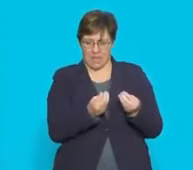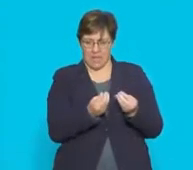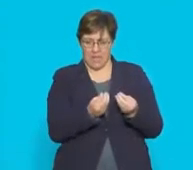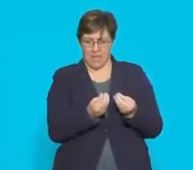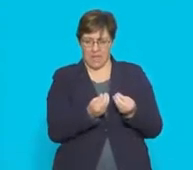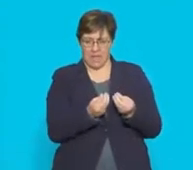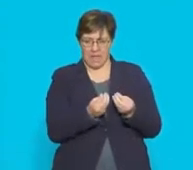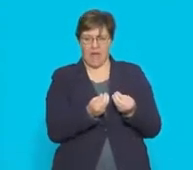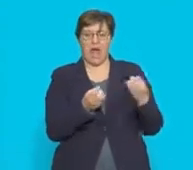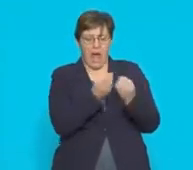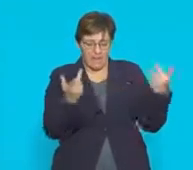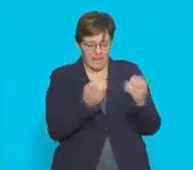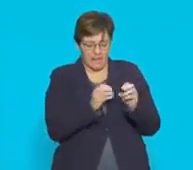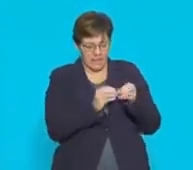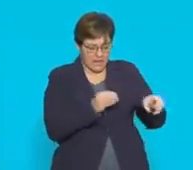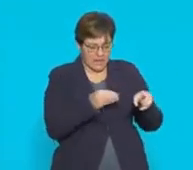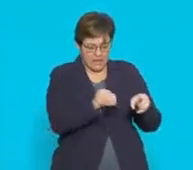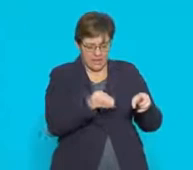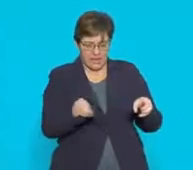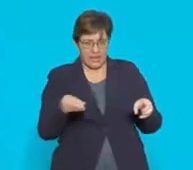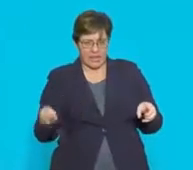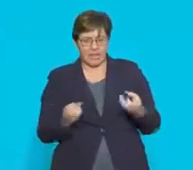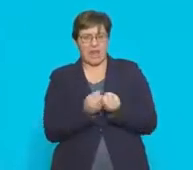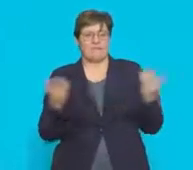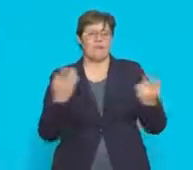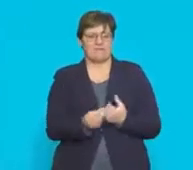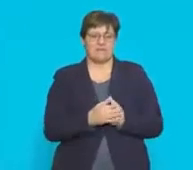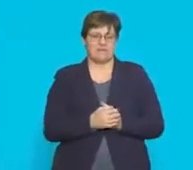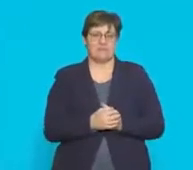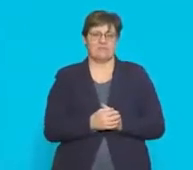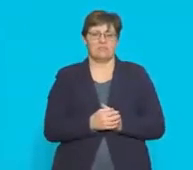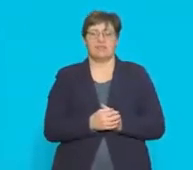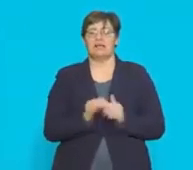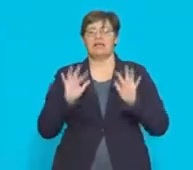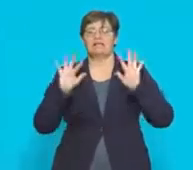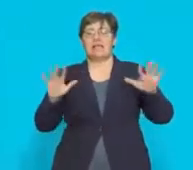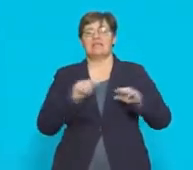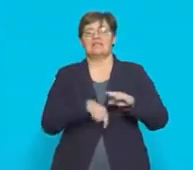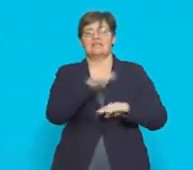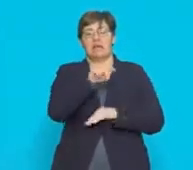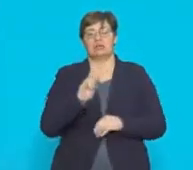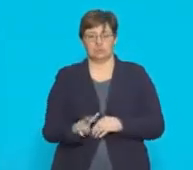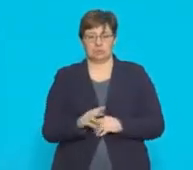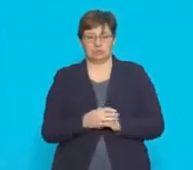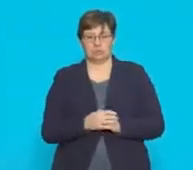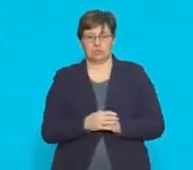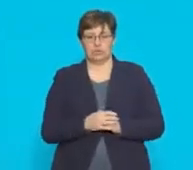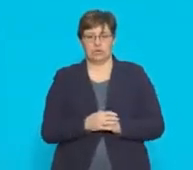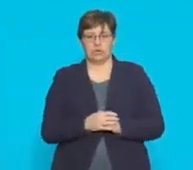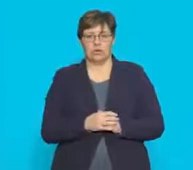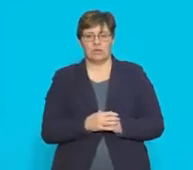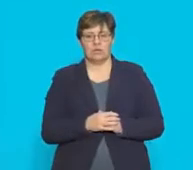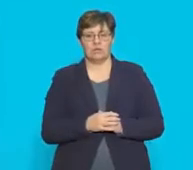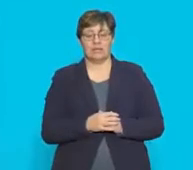into groups of that number and you are counting how many are there. So for example, if I say 10 divided by 2, I'm saying